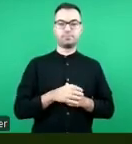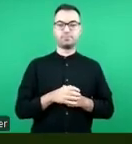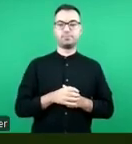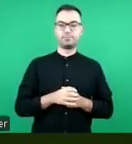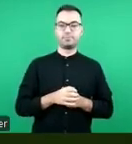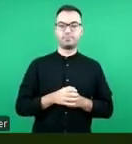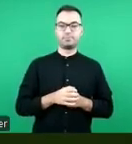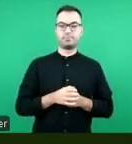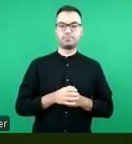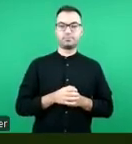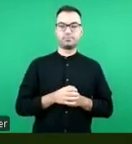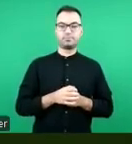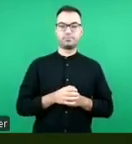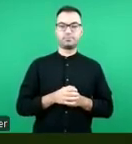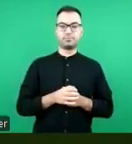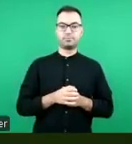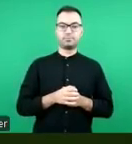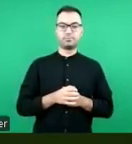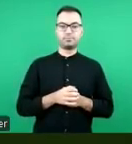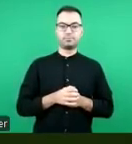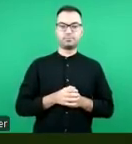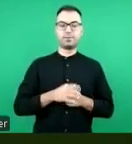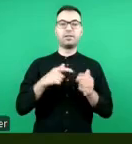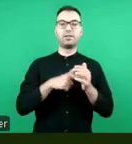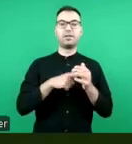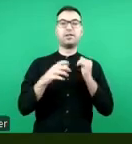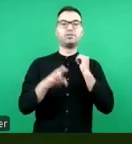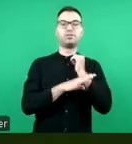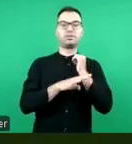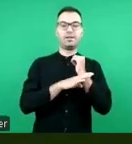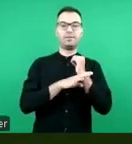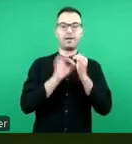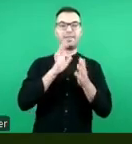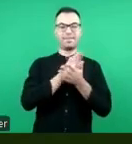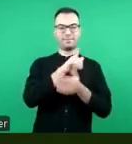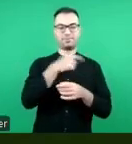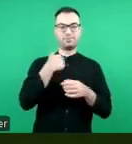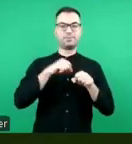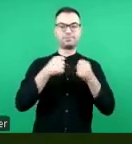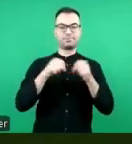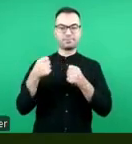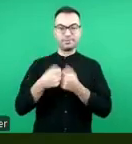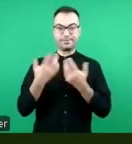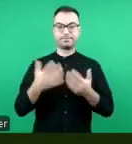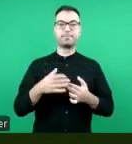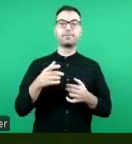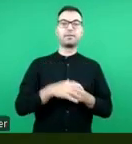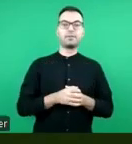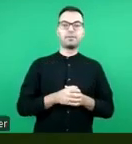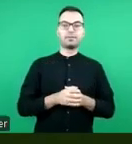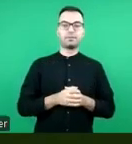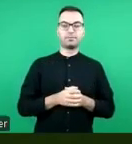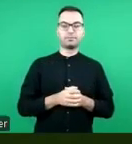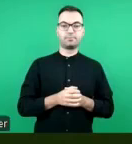injured or disturbance-killed aspen trees, as you can see here. And we have disturbance in various